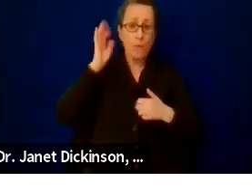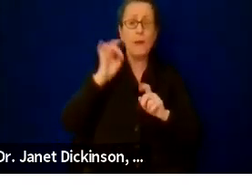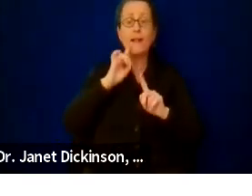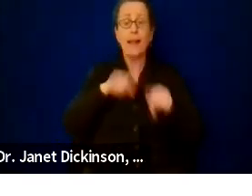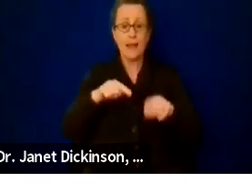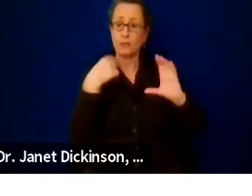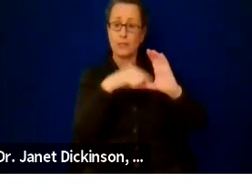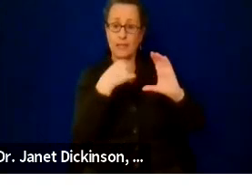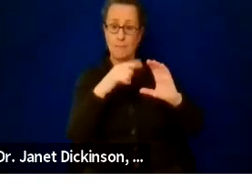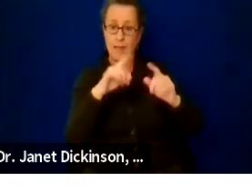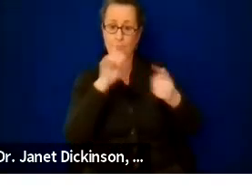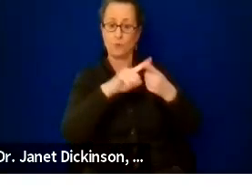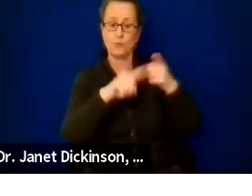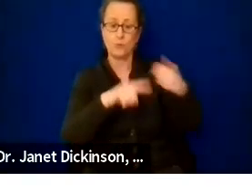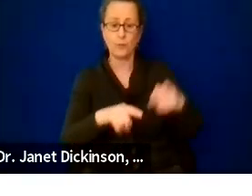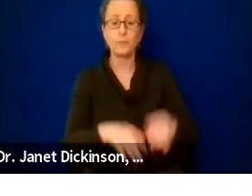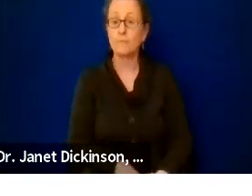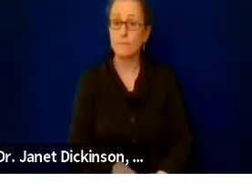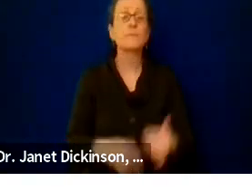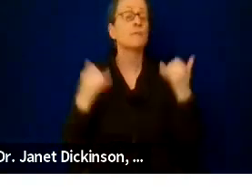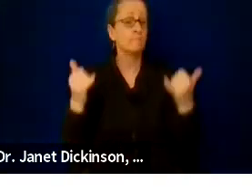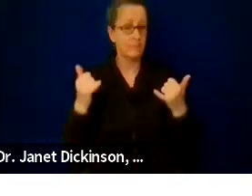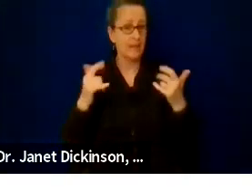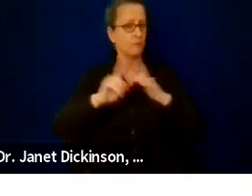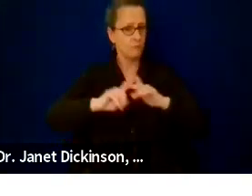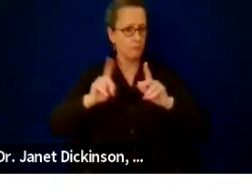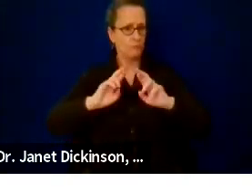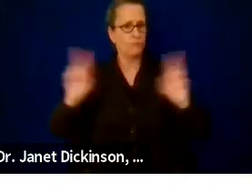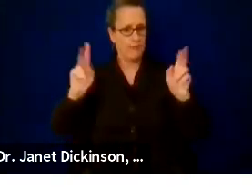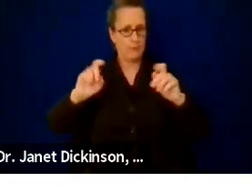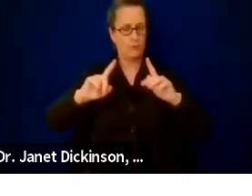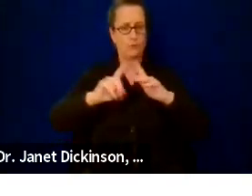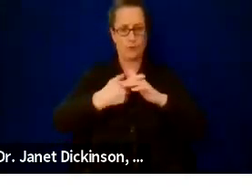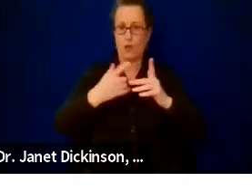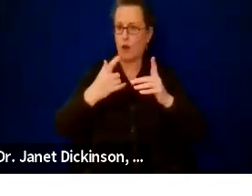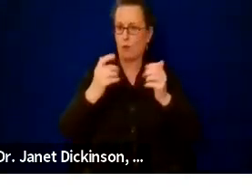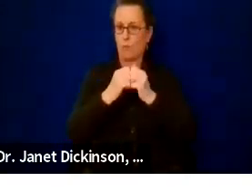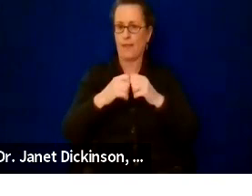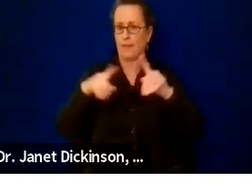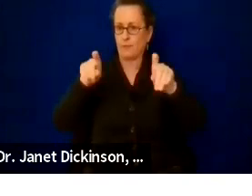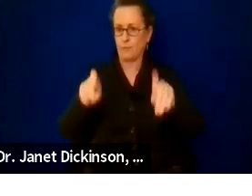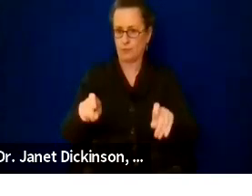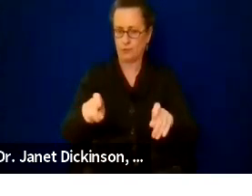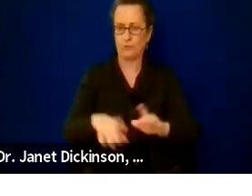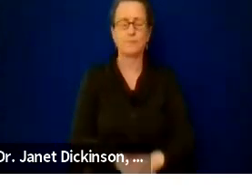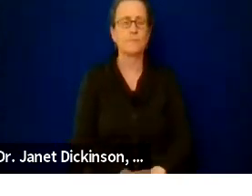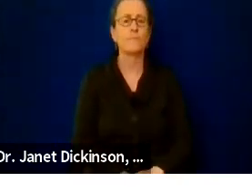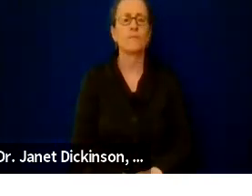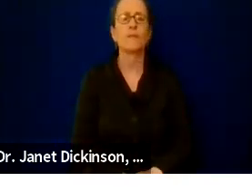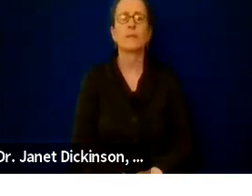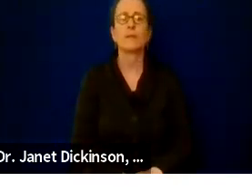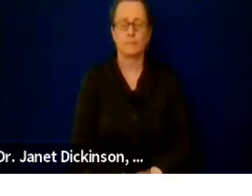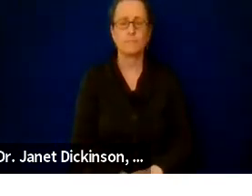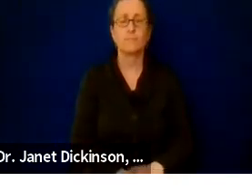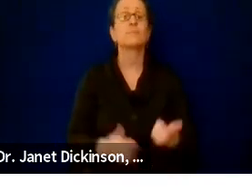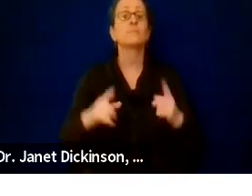can. So without further delay, we'll get started. I broke down these questions into several categories. So